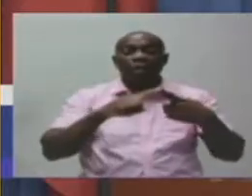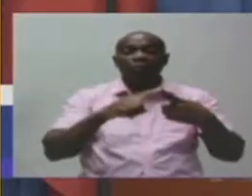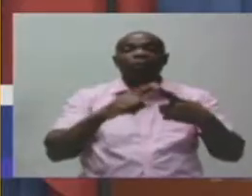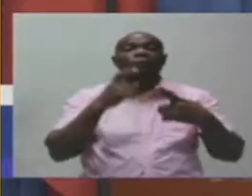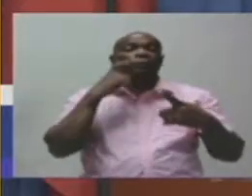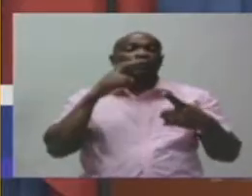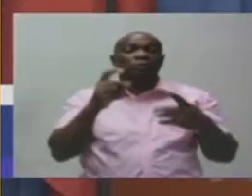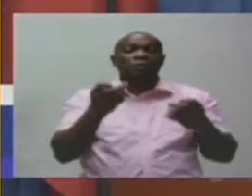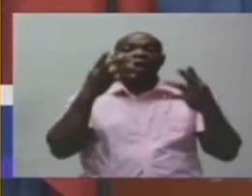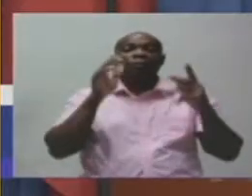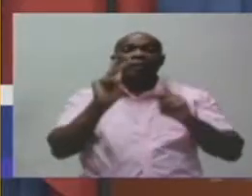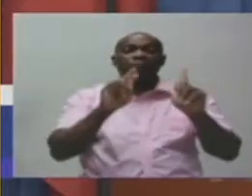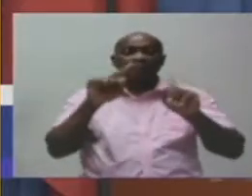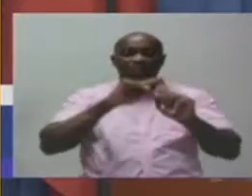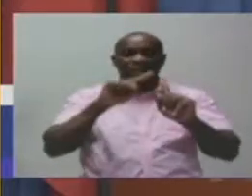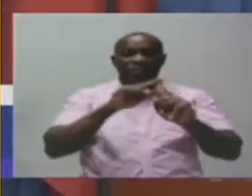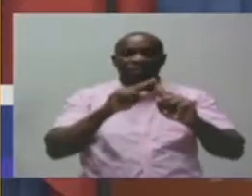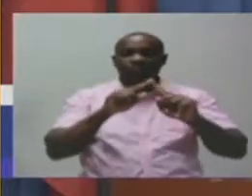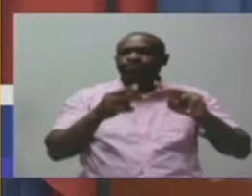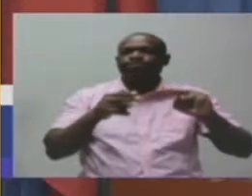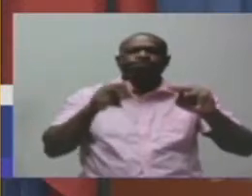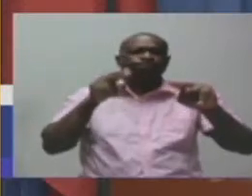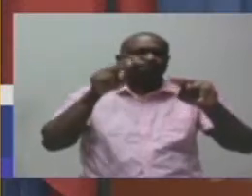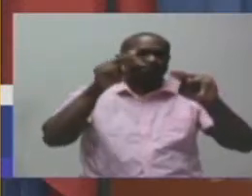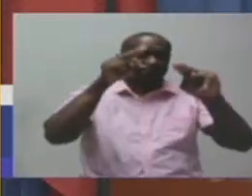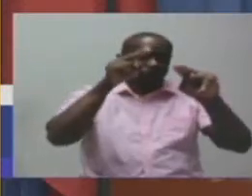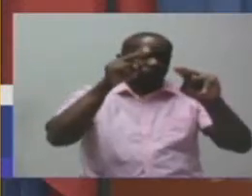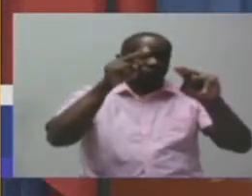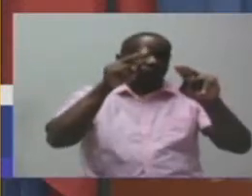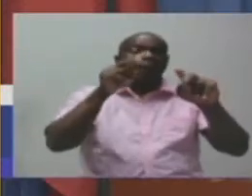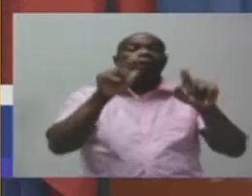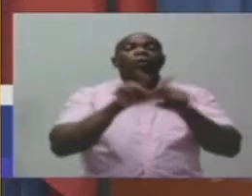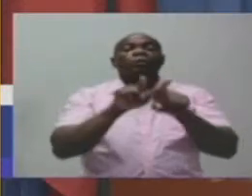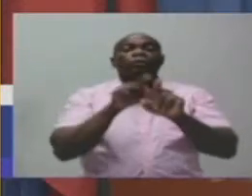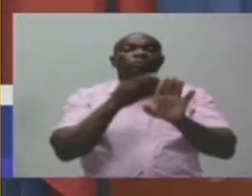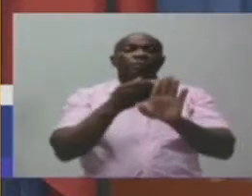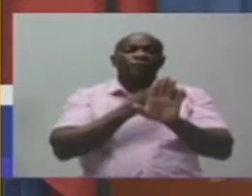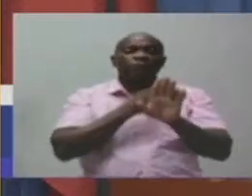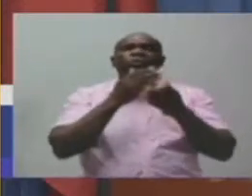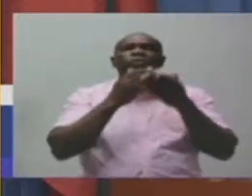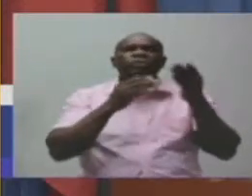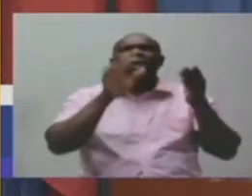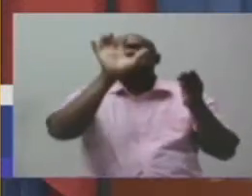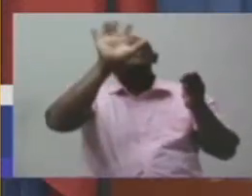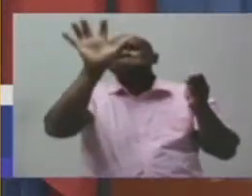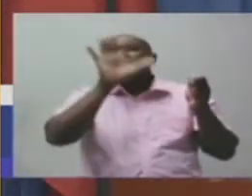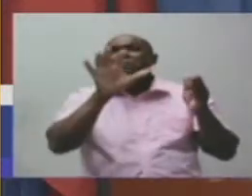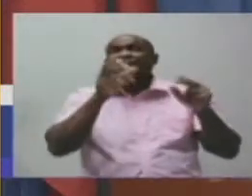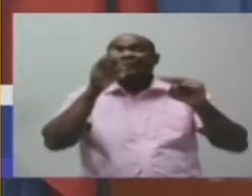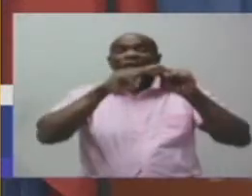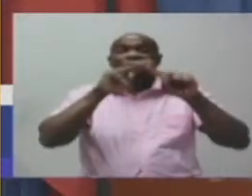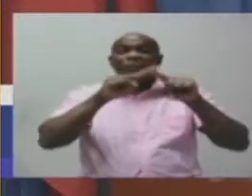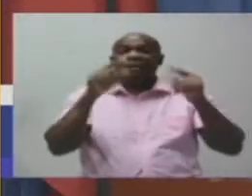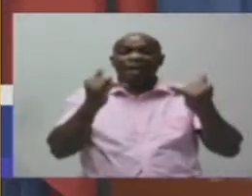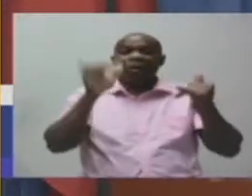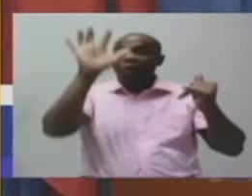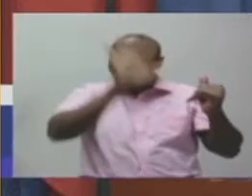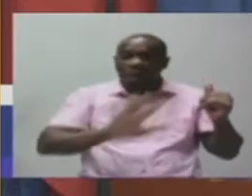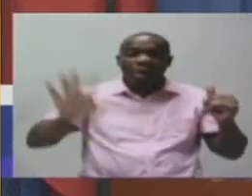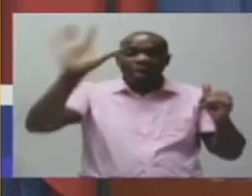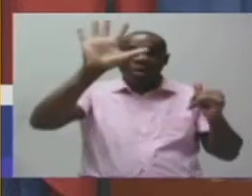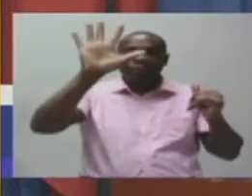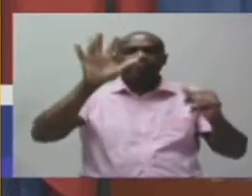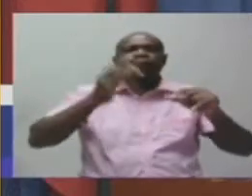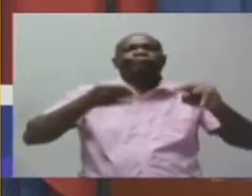in reducing the impact of increasing cases on your individual health. So I'm going to leave it there and turn you over to Dr. Richards